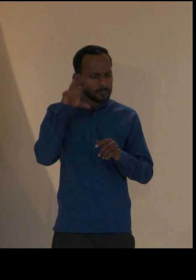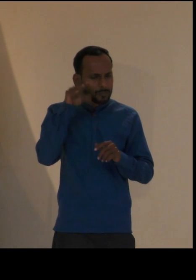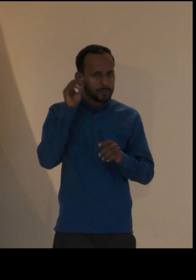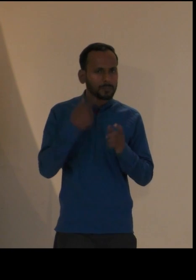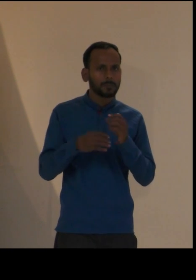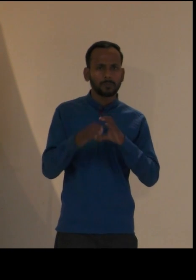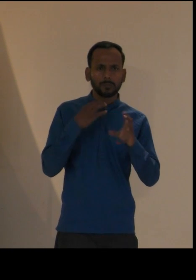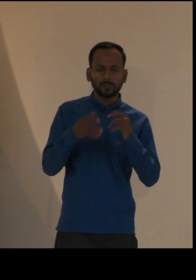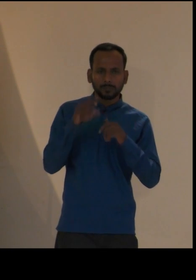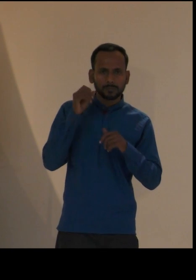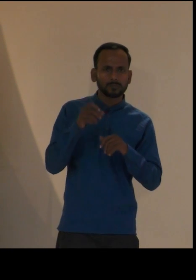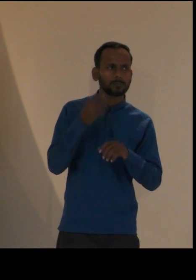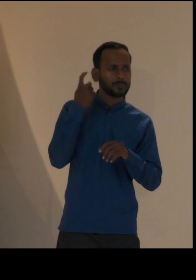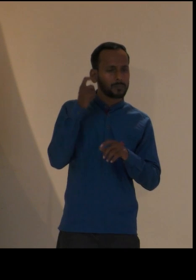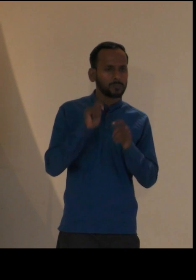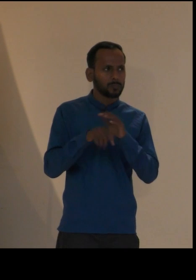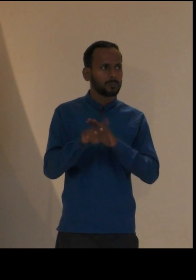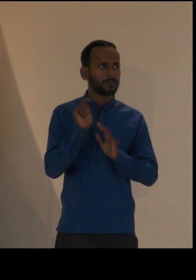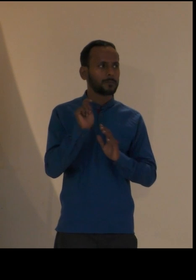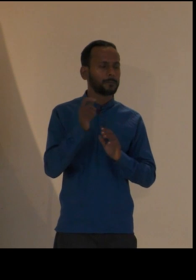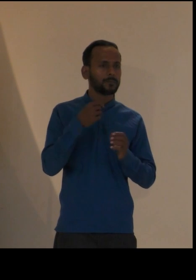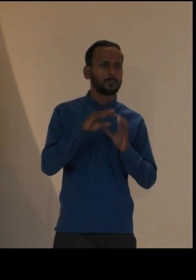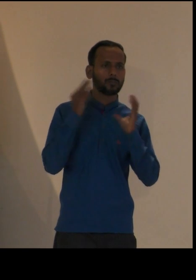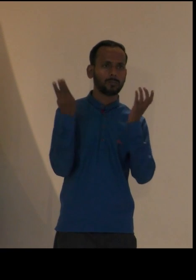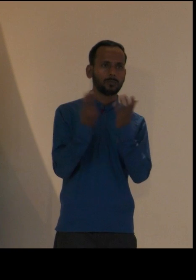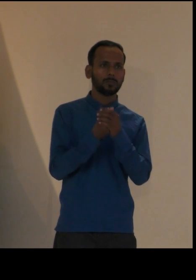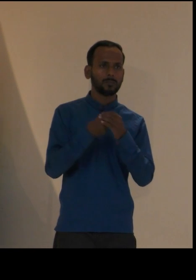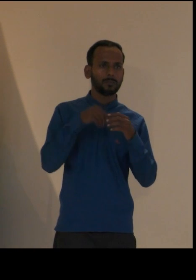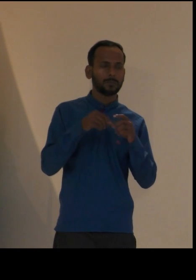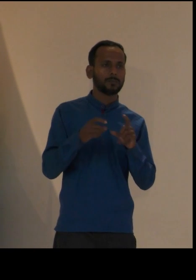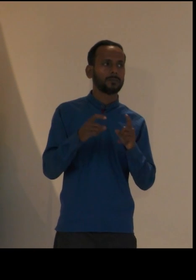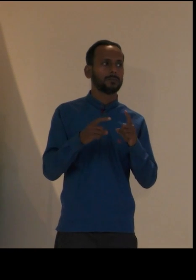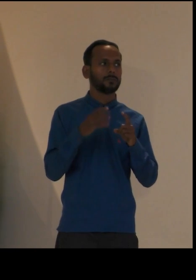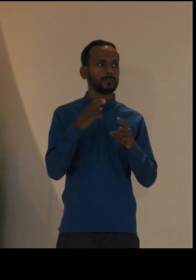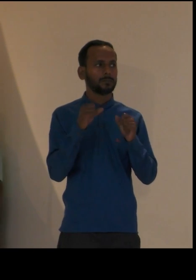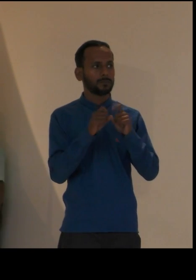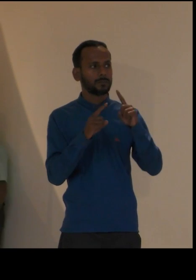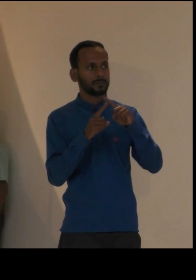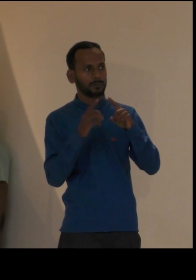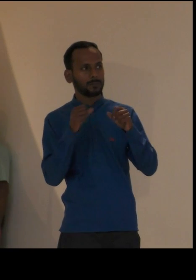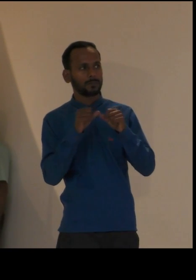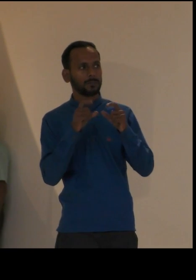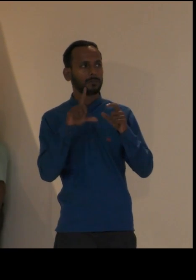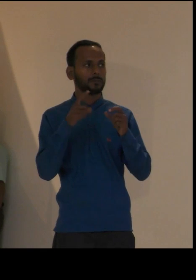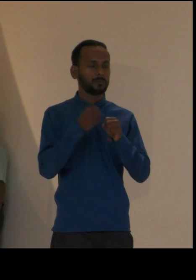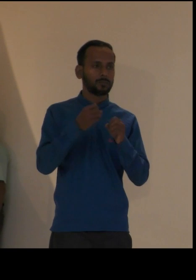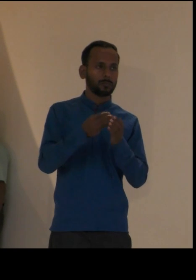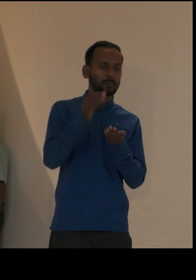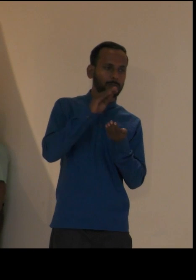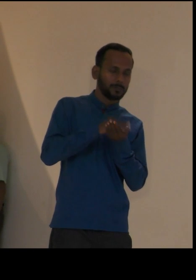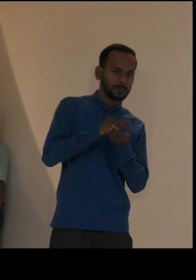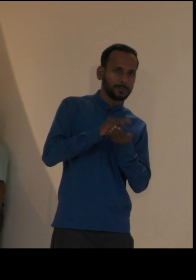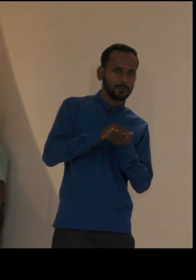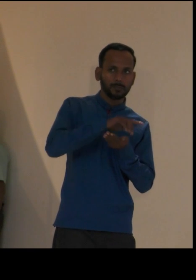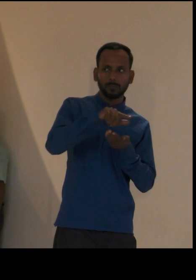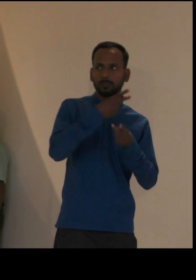of commitment, it is the work of putting together catalogs of all kinds of things, of stories, of